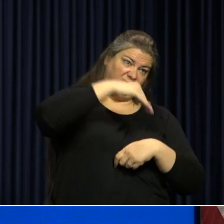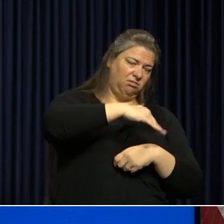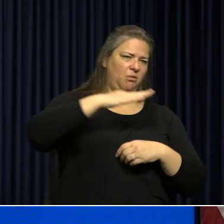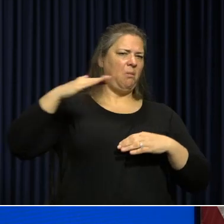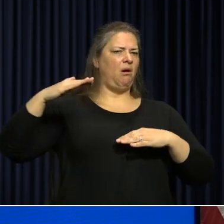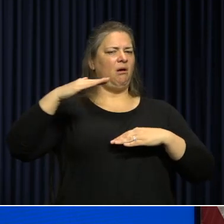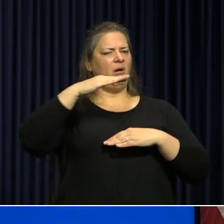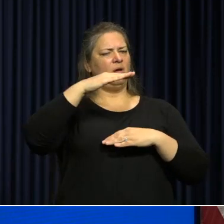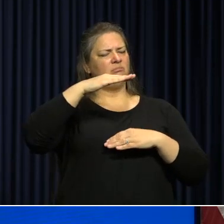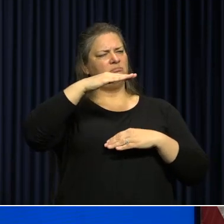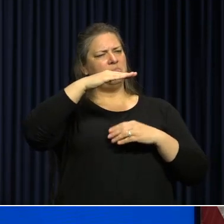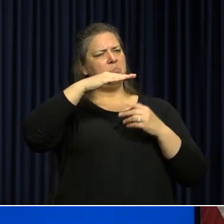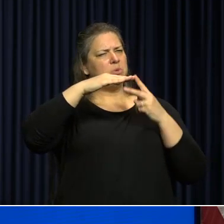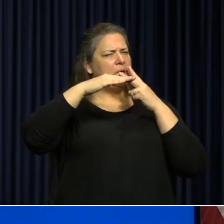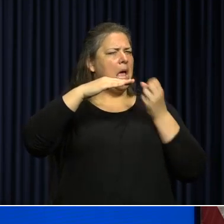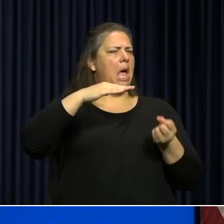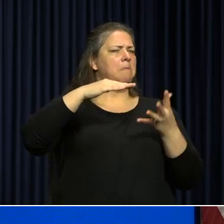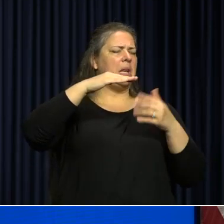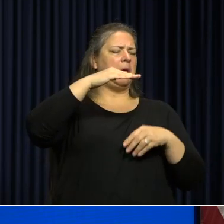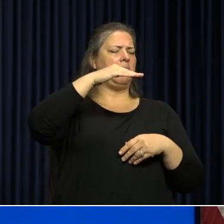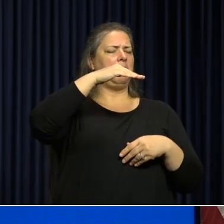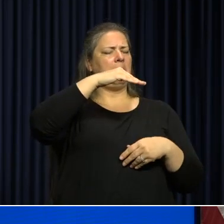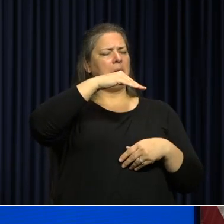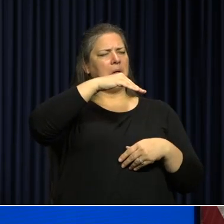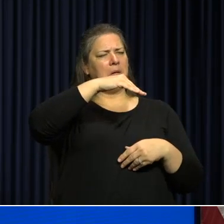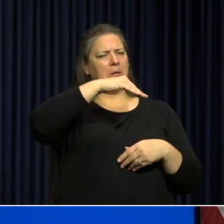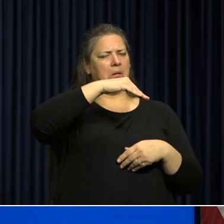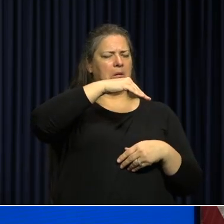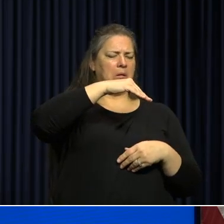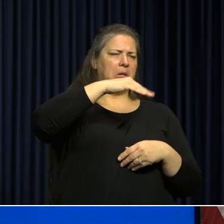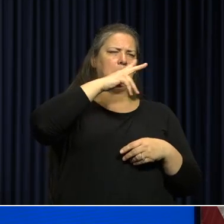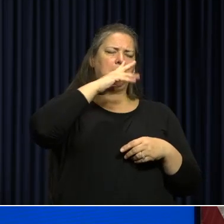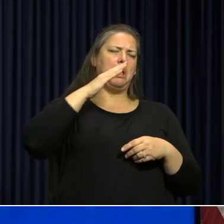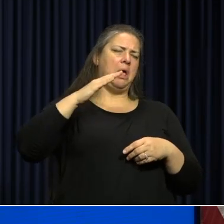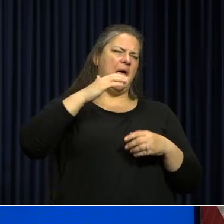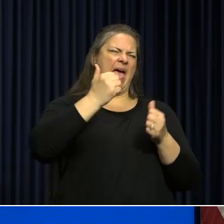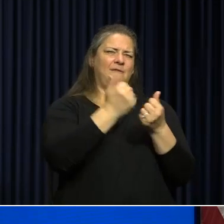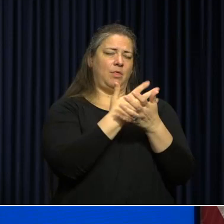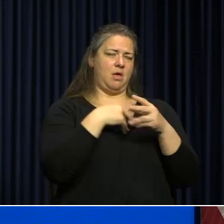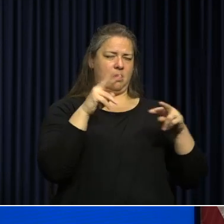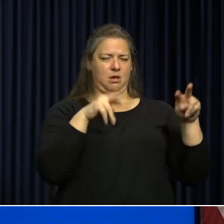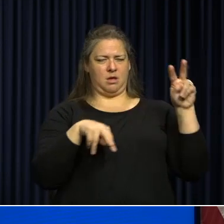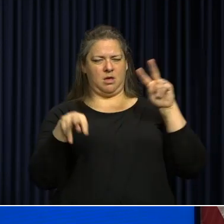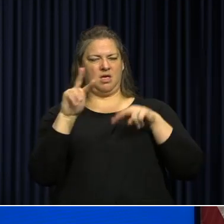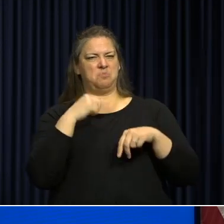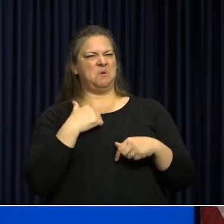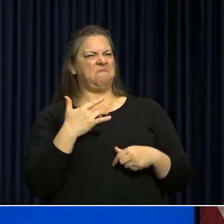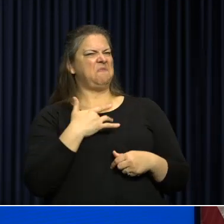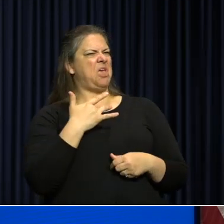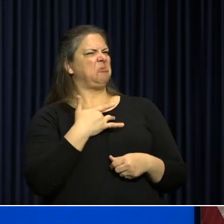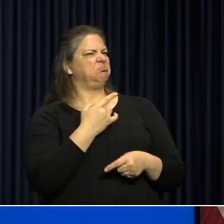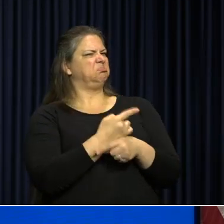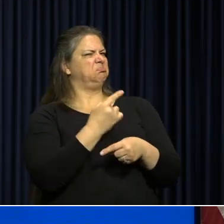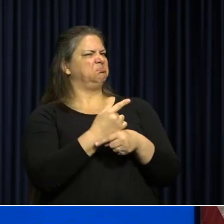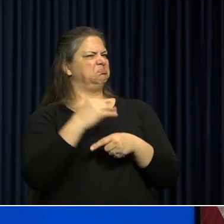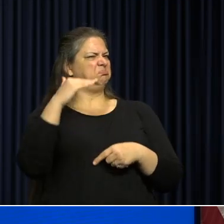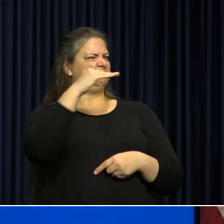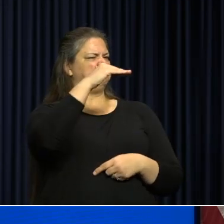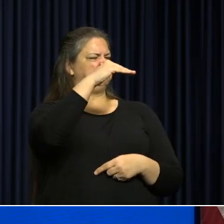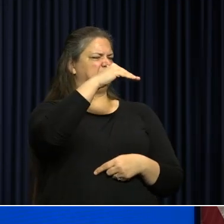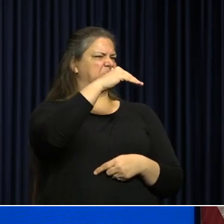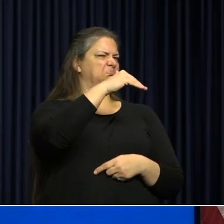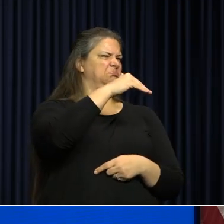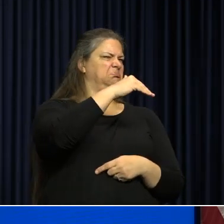but what we want to see is a rate of overall cases, and generally looking at everything that we believe we're on the decline. what we are